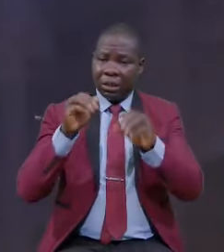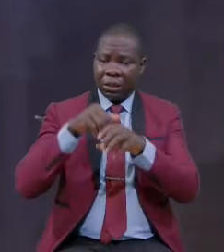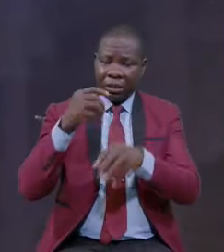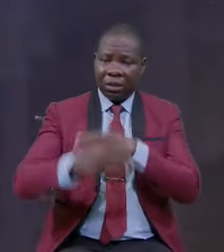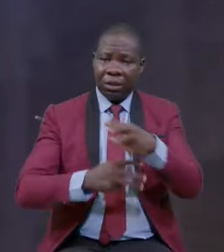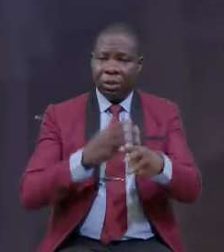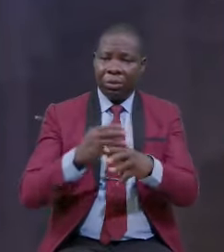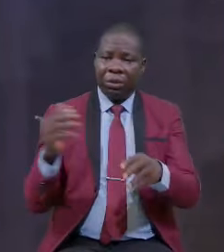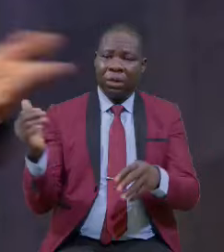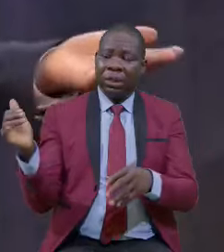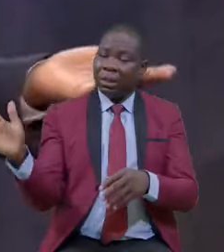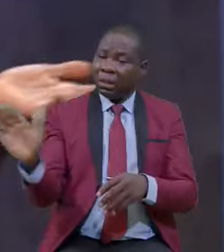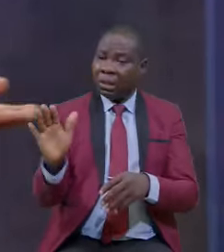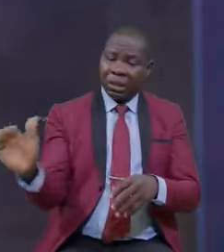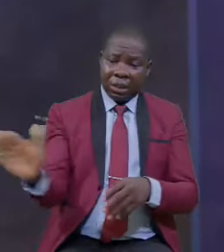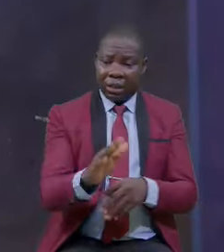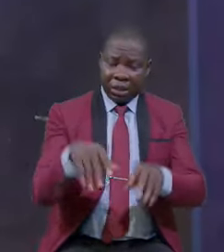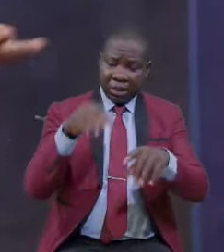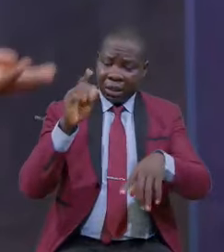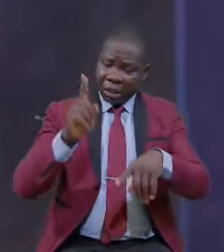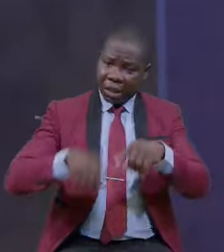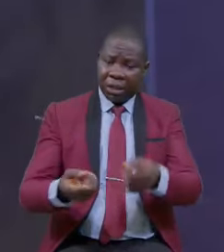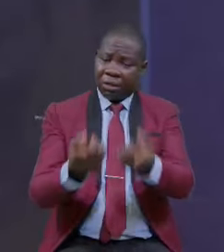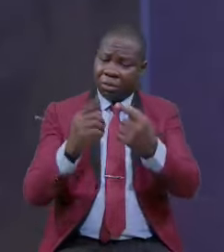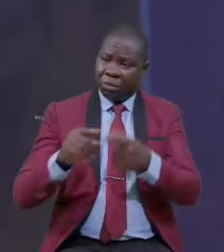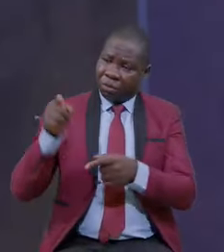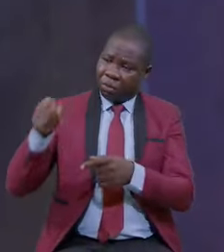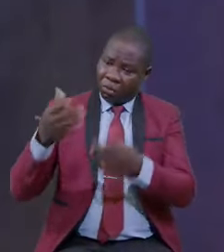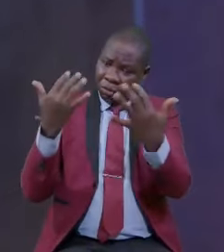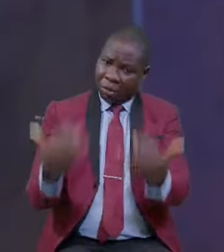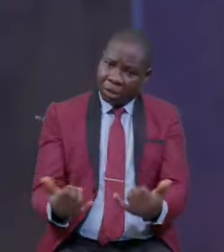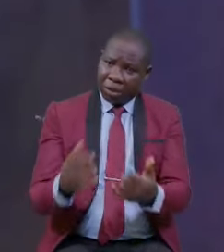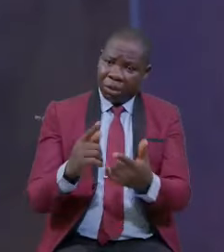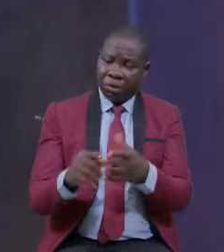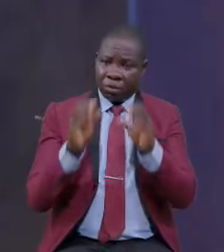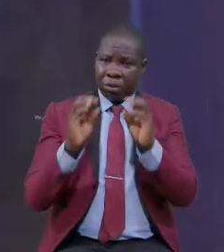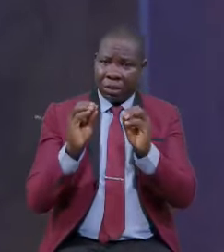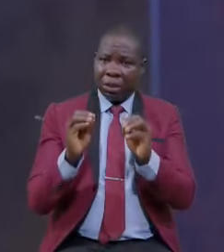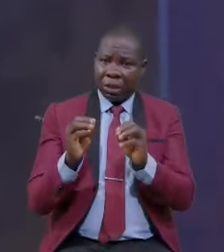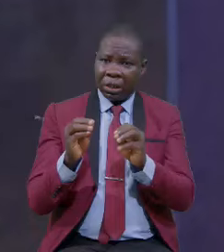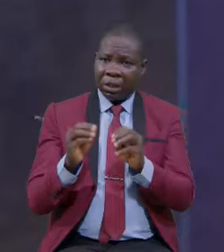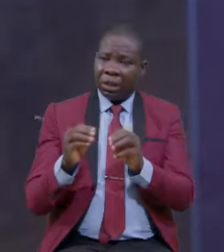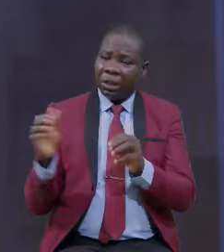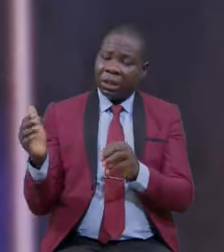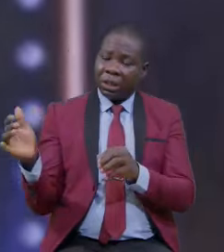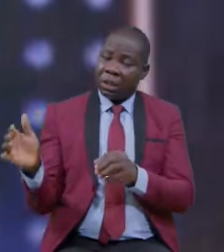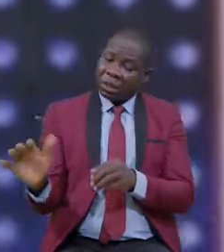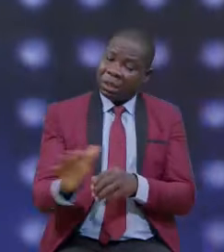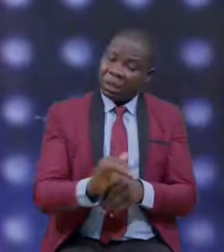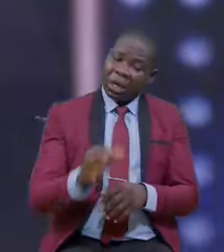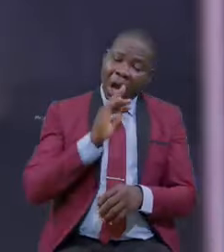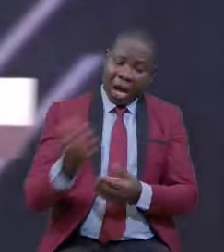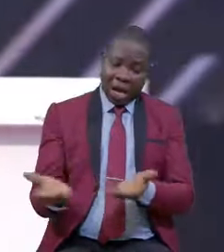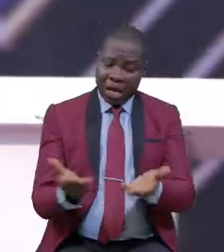come and be your teacher. There are prophets here, there are apostles here. They are on this side now with him, Abraham's bosom,